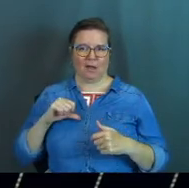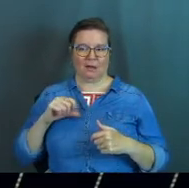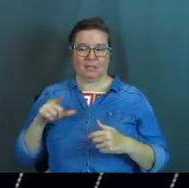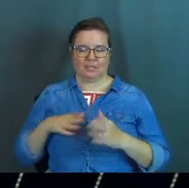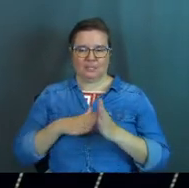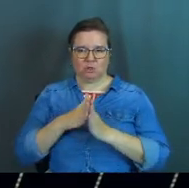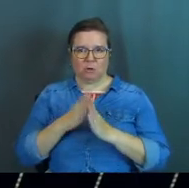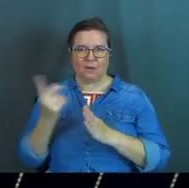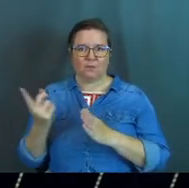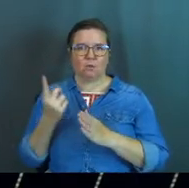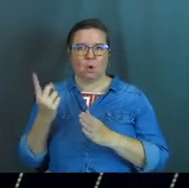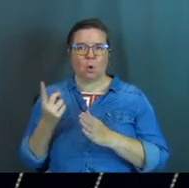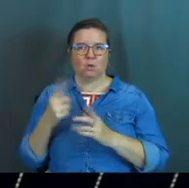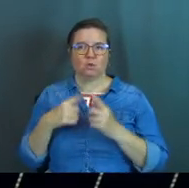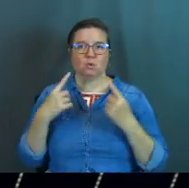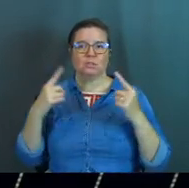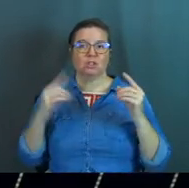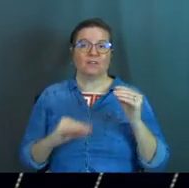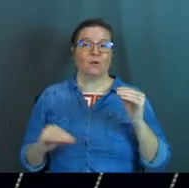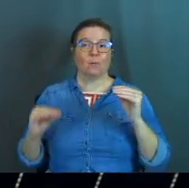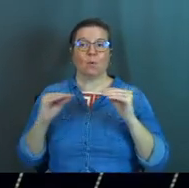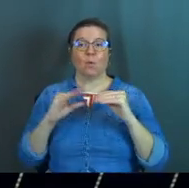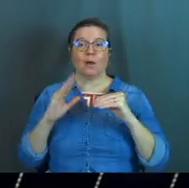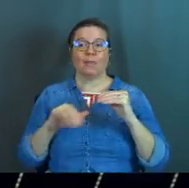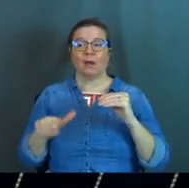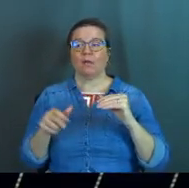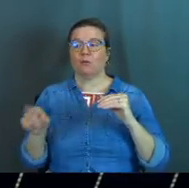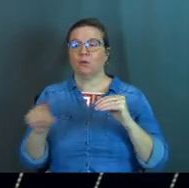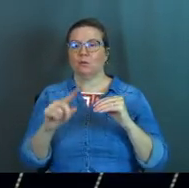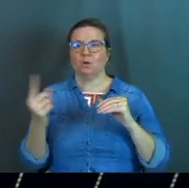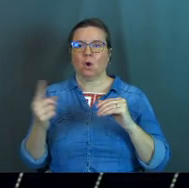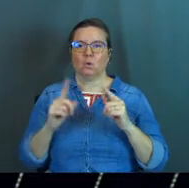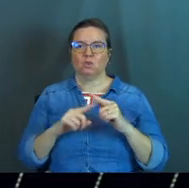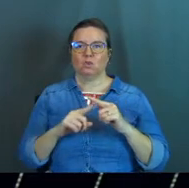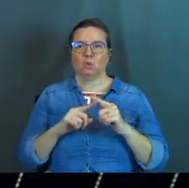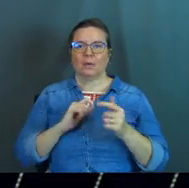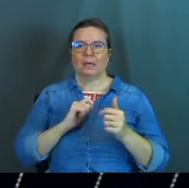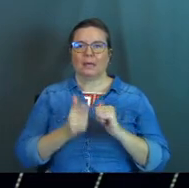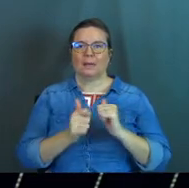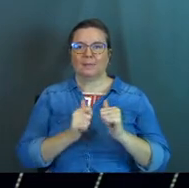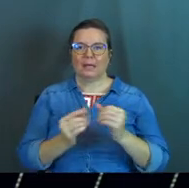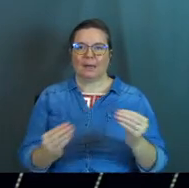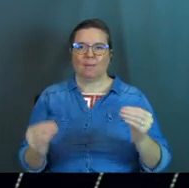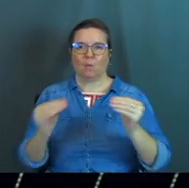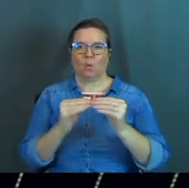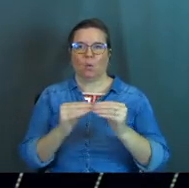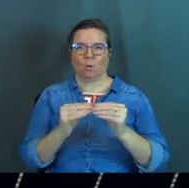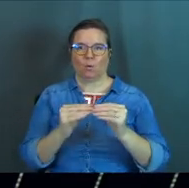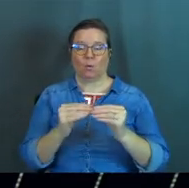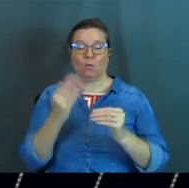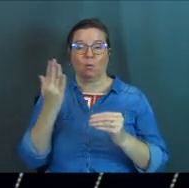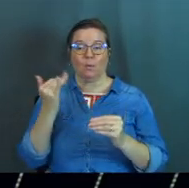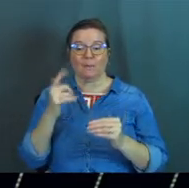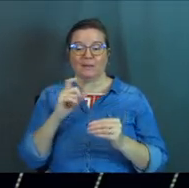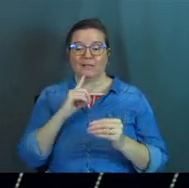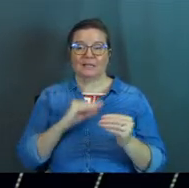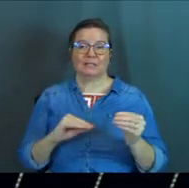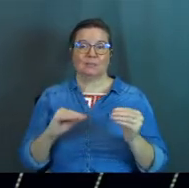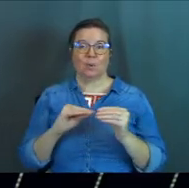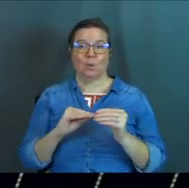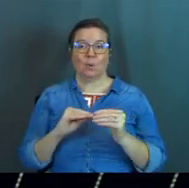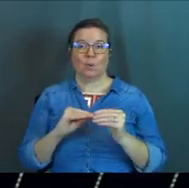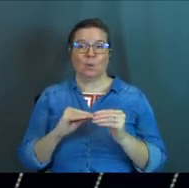His drive is always to achieve more, and it's always to compete more because there's